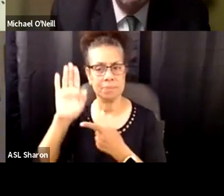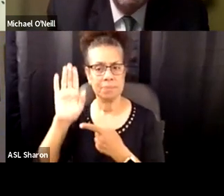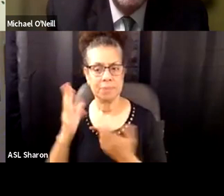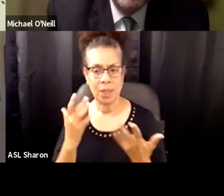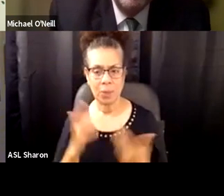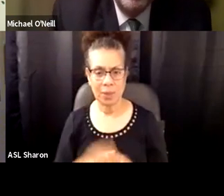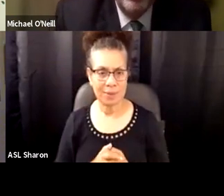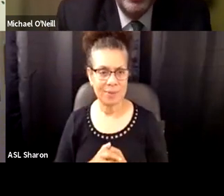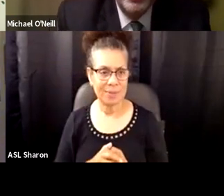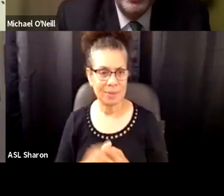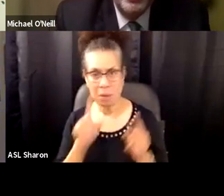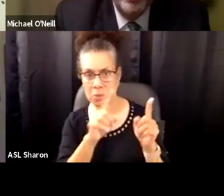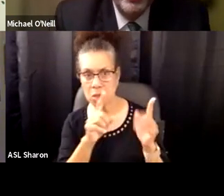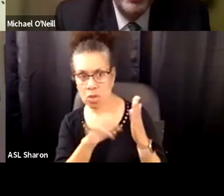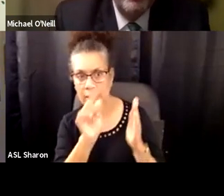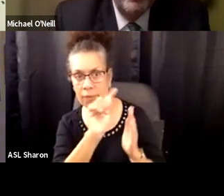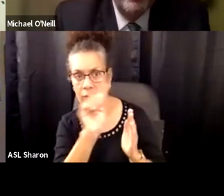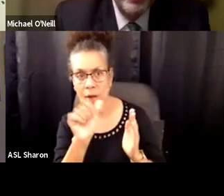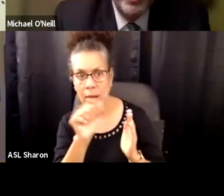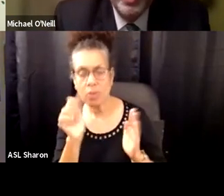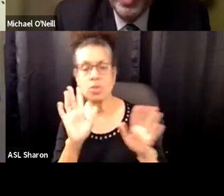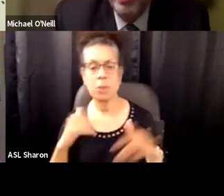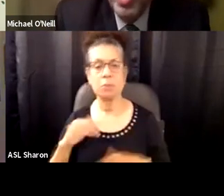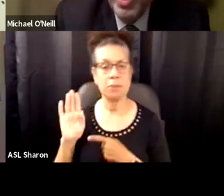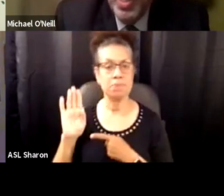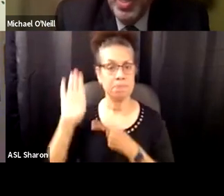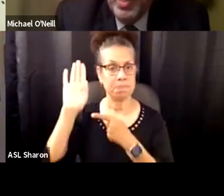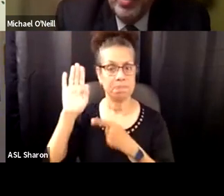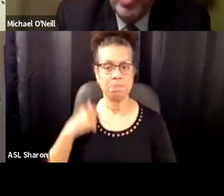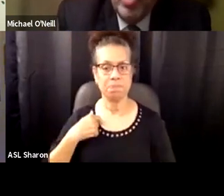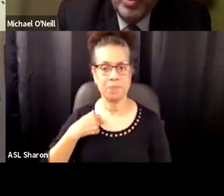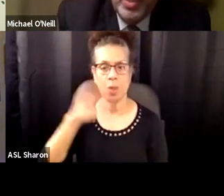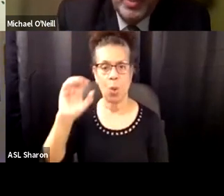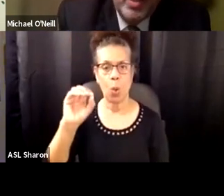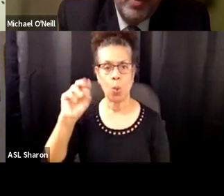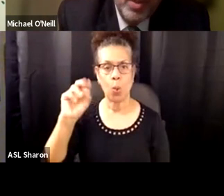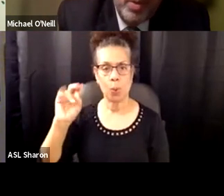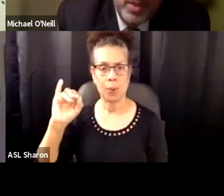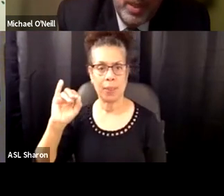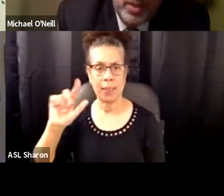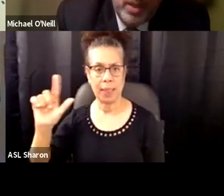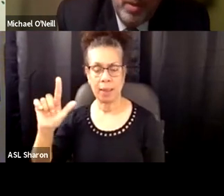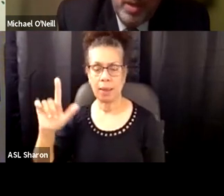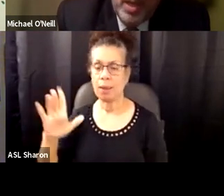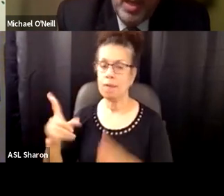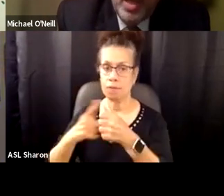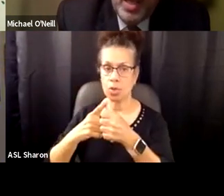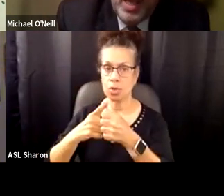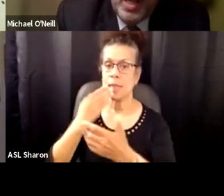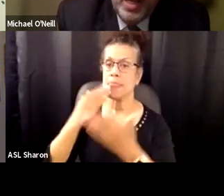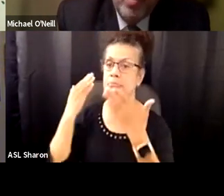lapierre or miss oh yeah i had questions before i raised my hand um i'll just quickly say thank you for this presentation